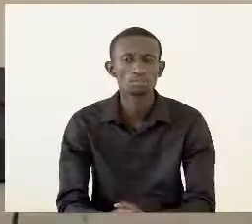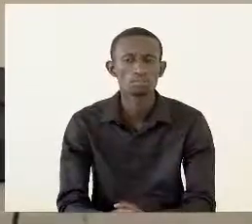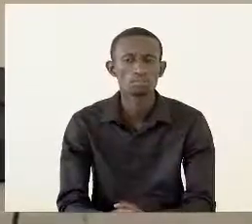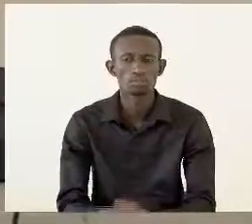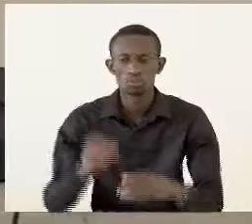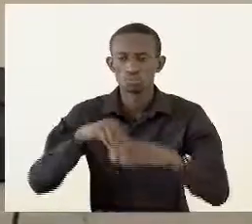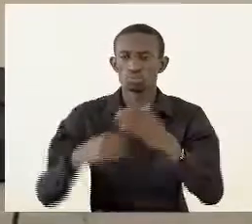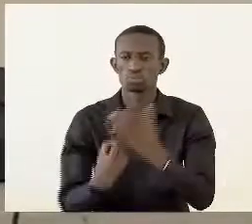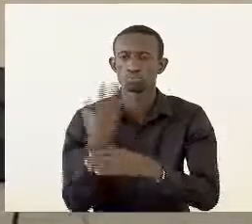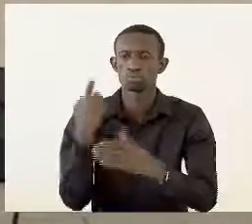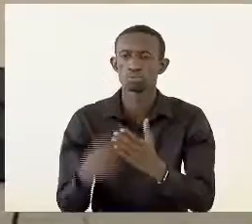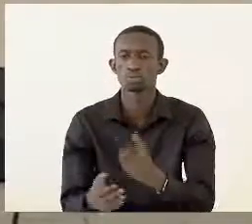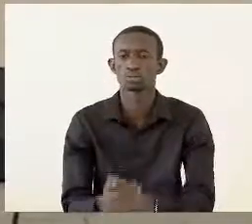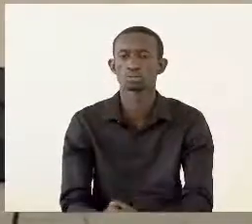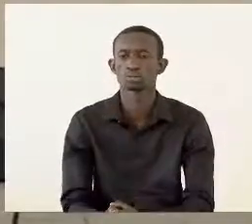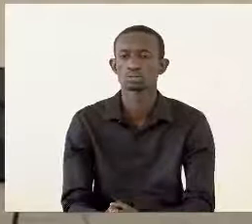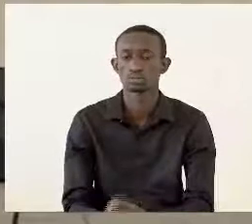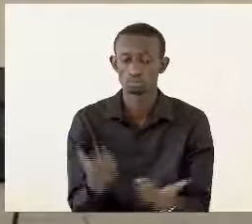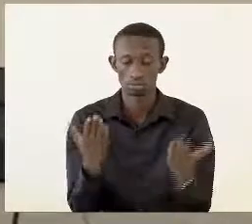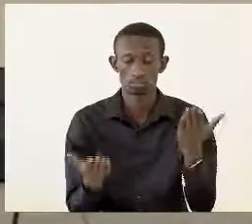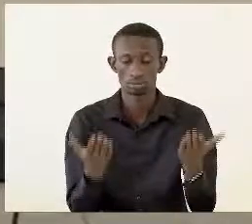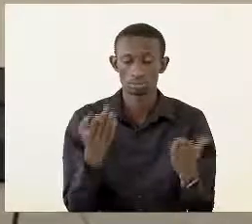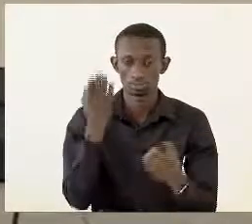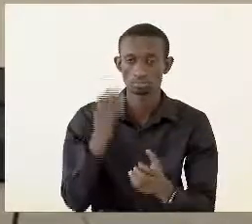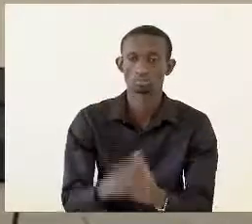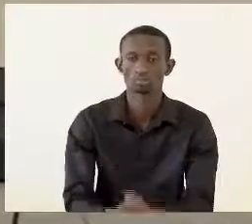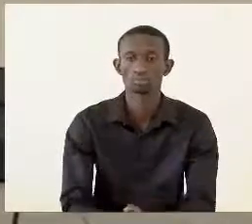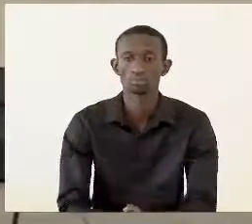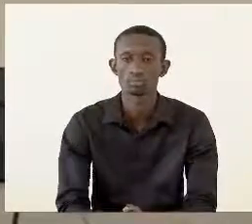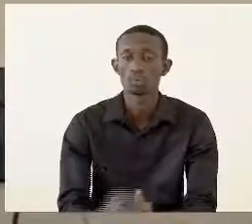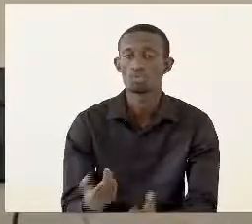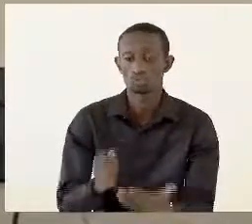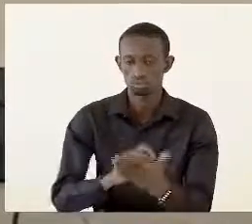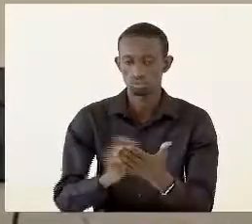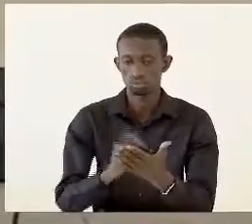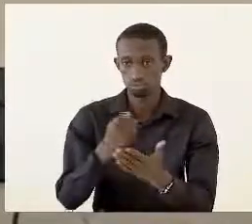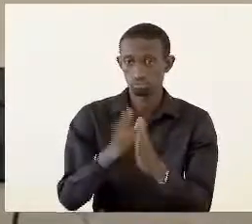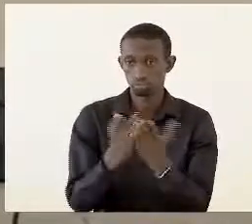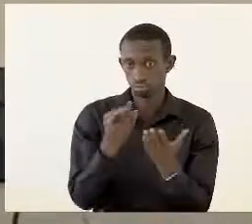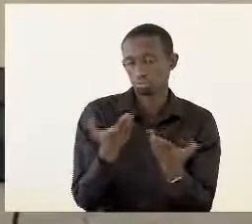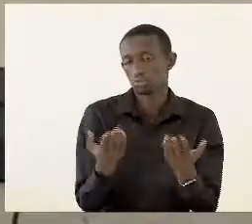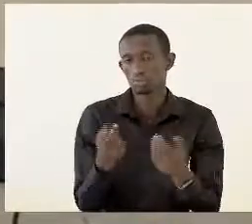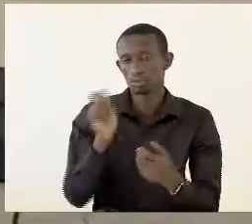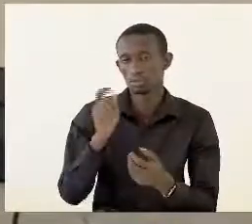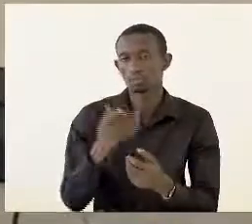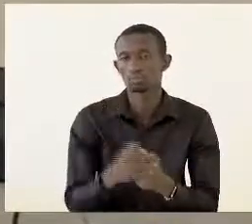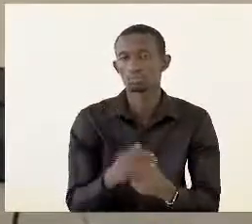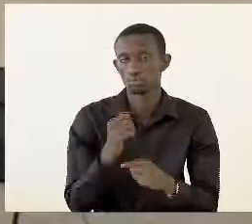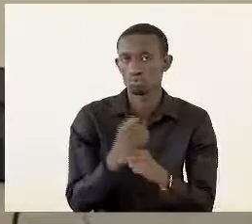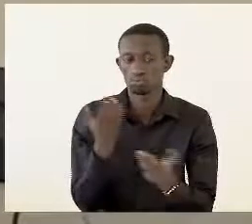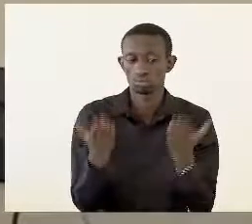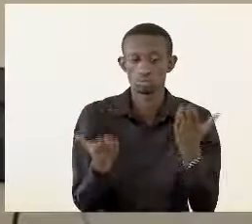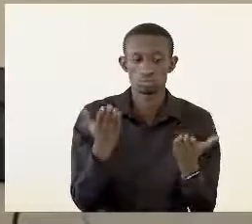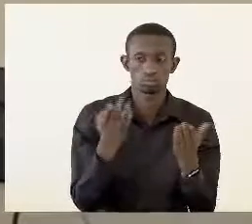What will be produced? Complete that equation. You have your notebooks or the exercise book, you have your pen, complete that